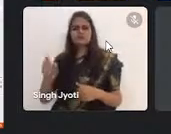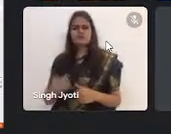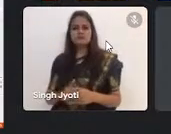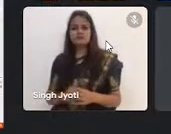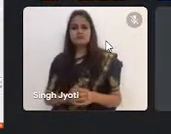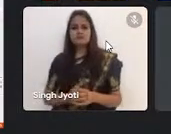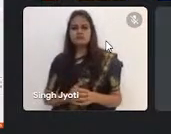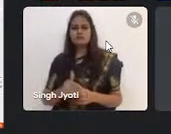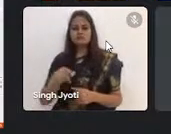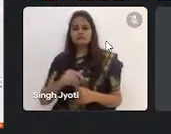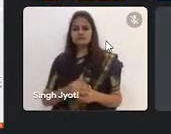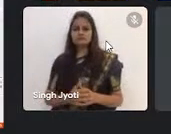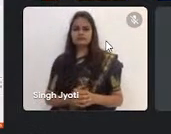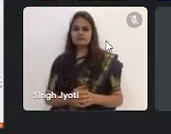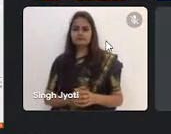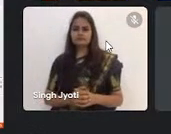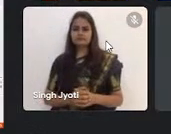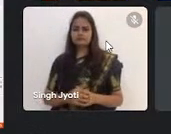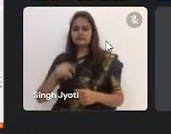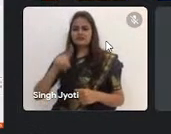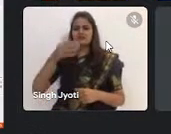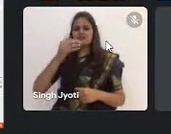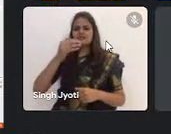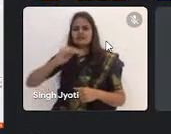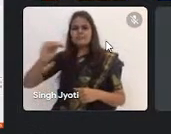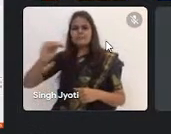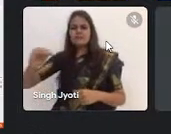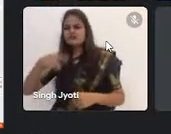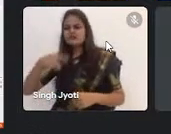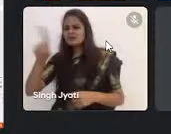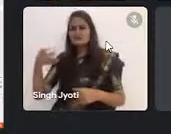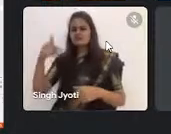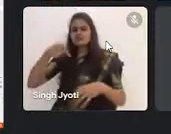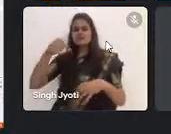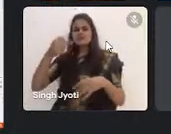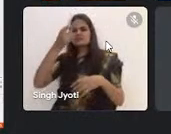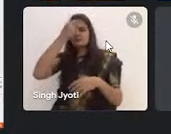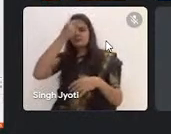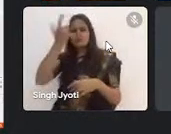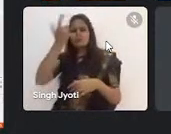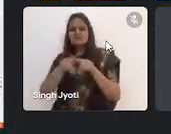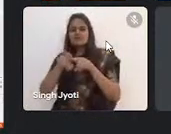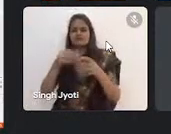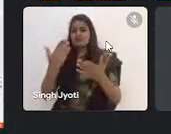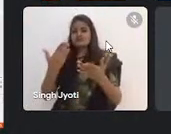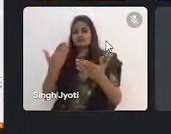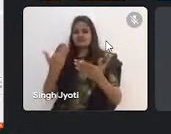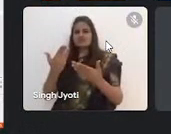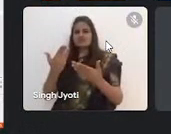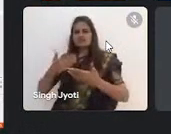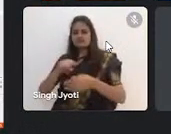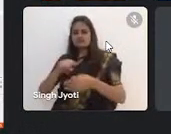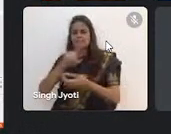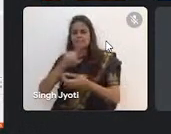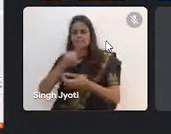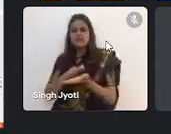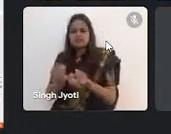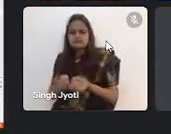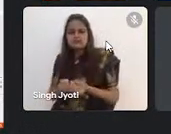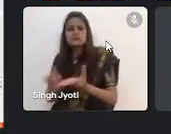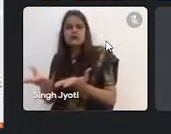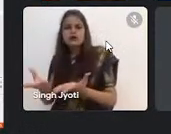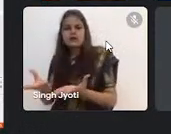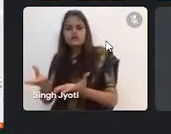problems associated with early deafness and exposure only to a spoken language. There's also a lot